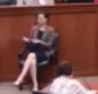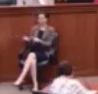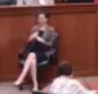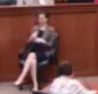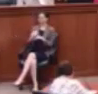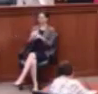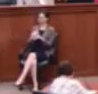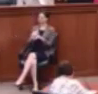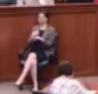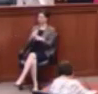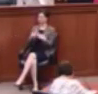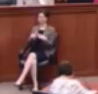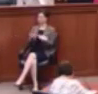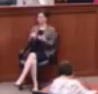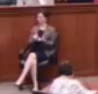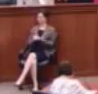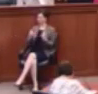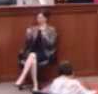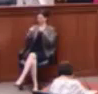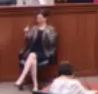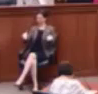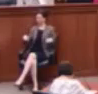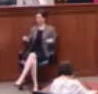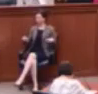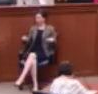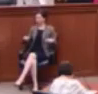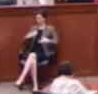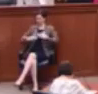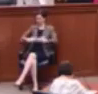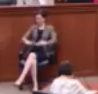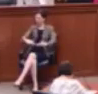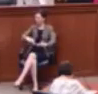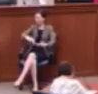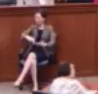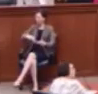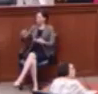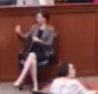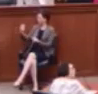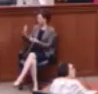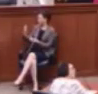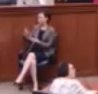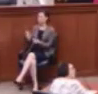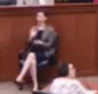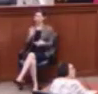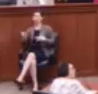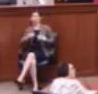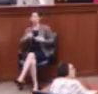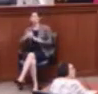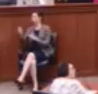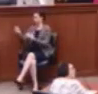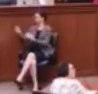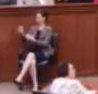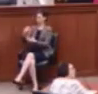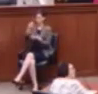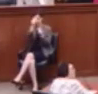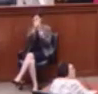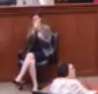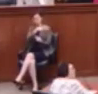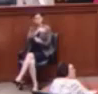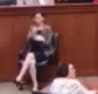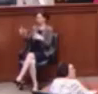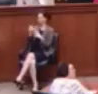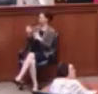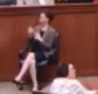feedback to the blueprint and to really address some of the concerns that we had going forward and some of the issues that we've seen with Jumpstart since